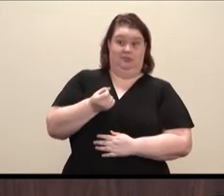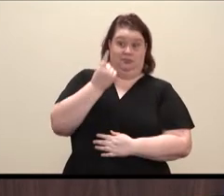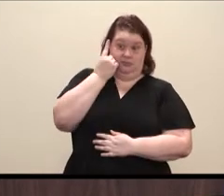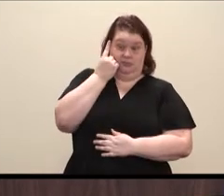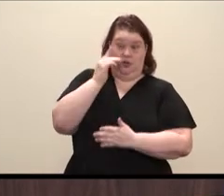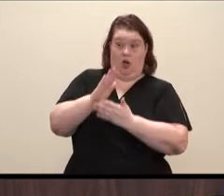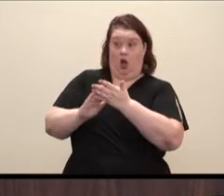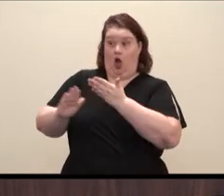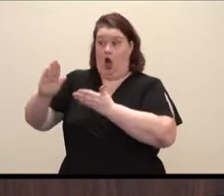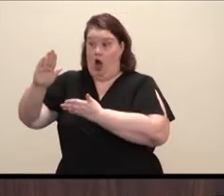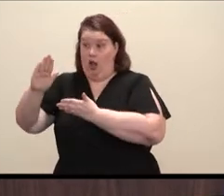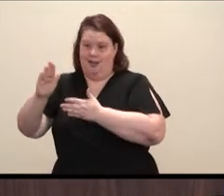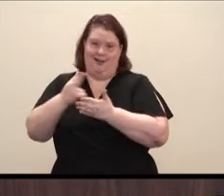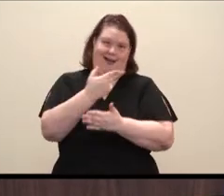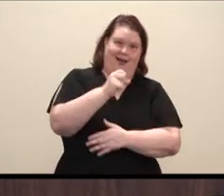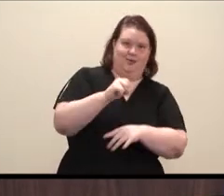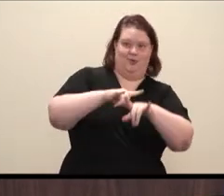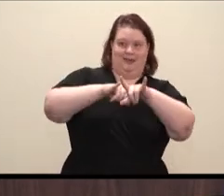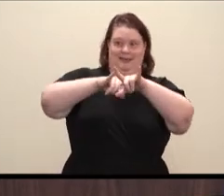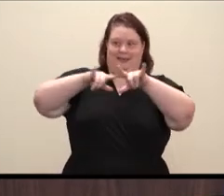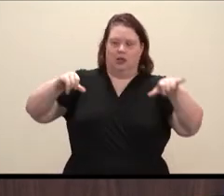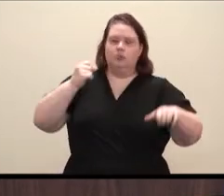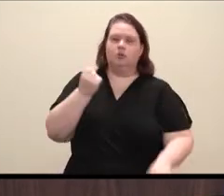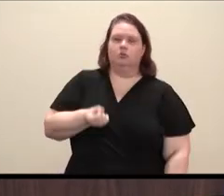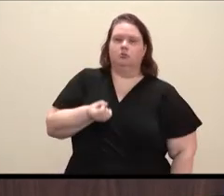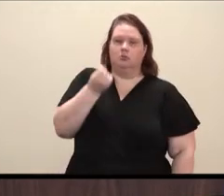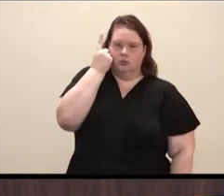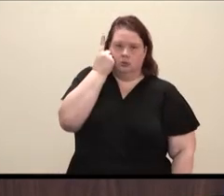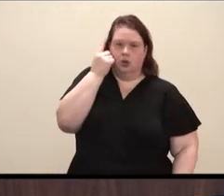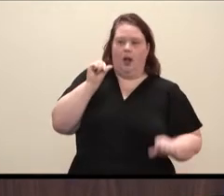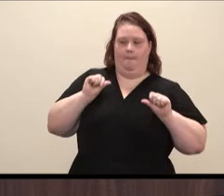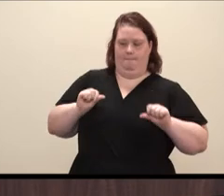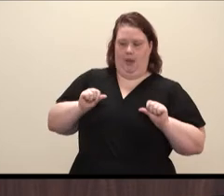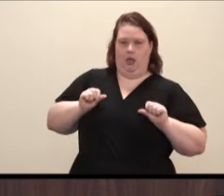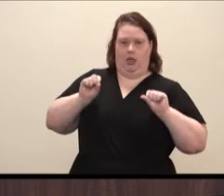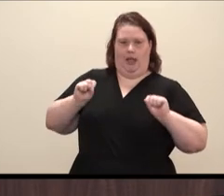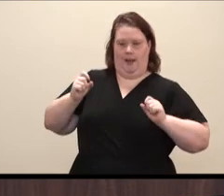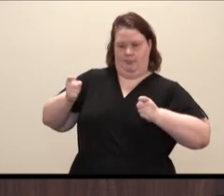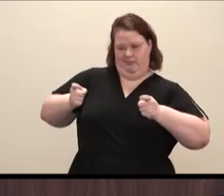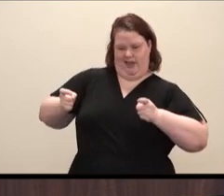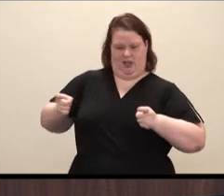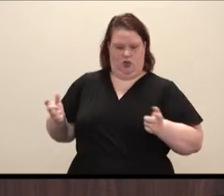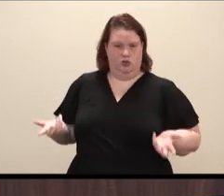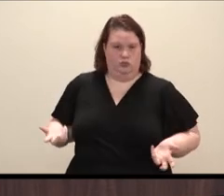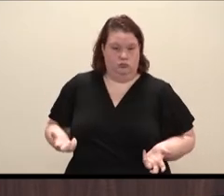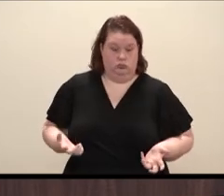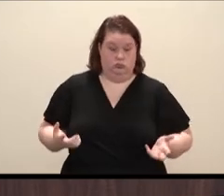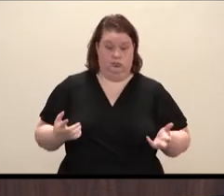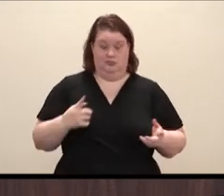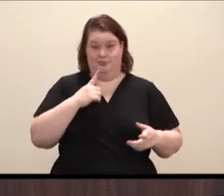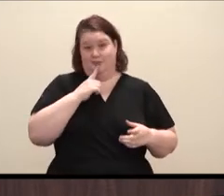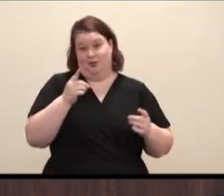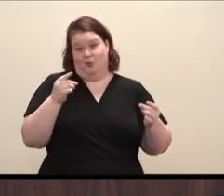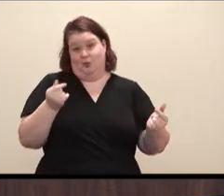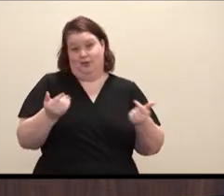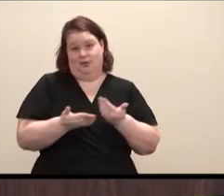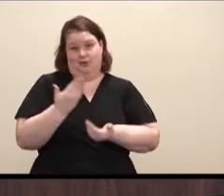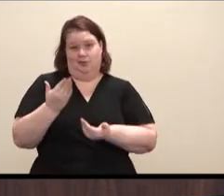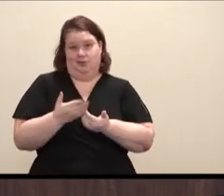college while they're in high school, they really know what they're doing and they have the ability to do that. That's a quick and